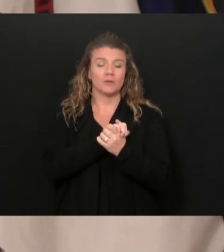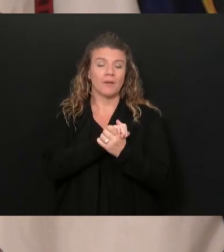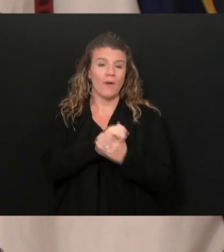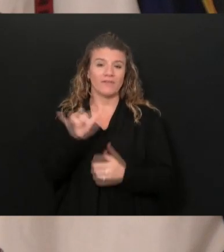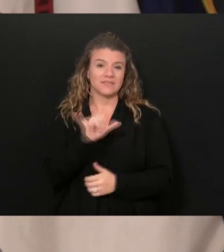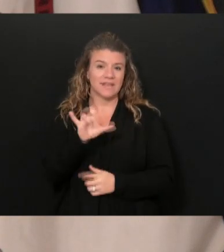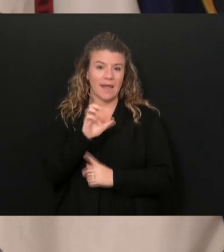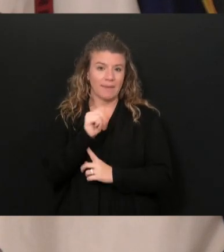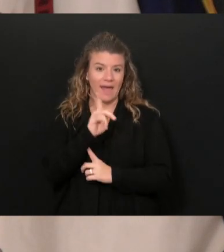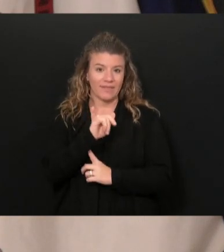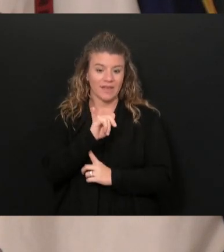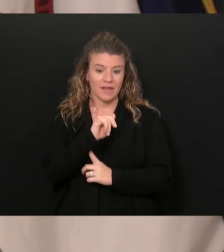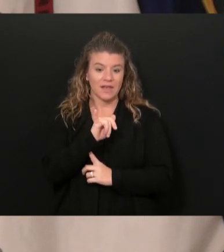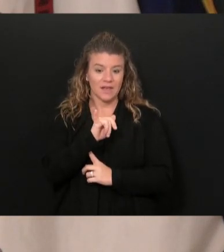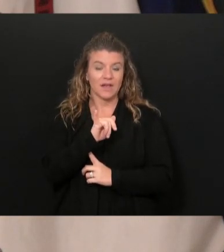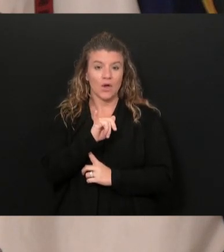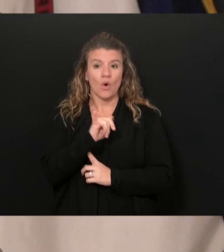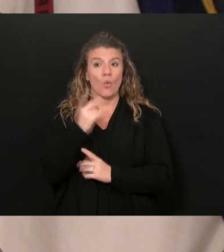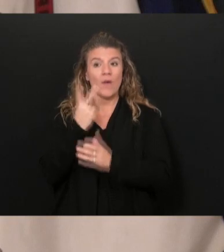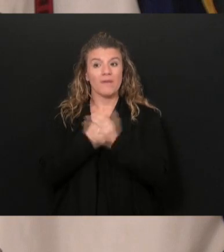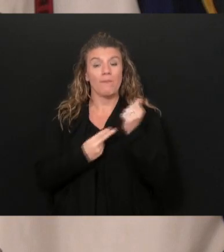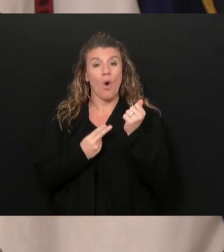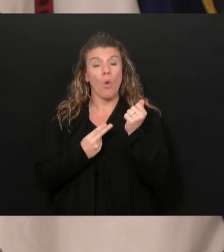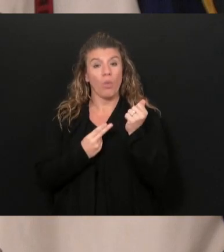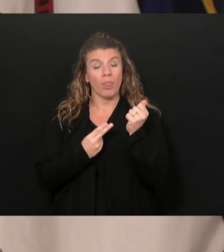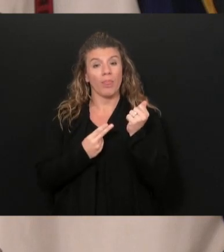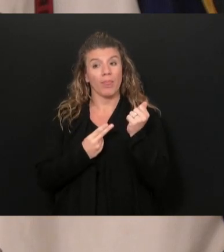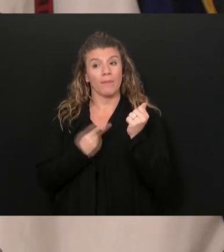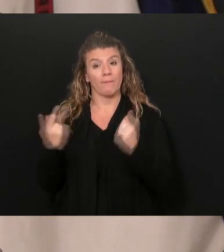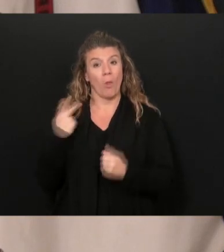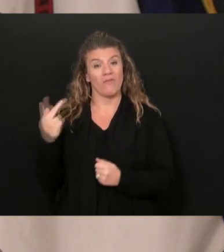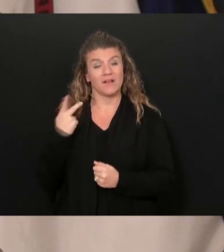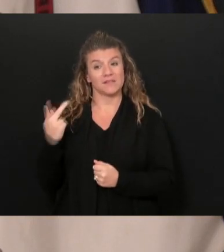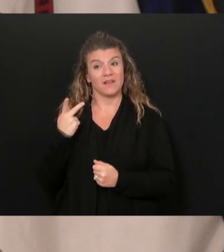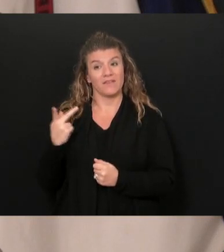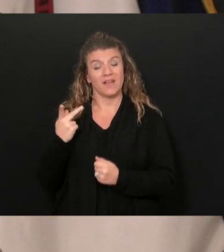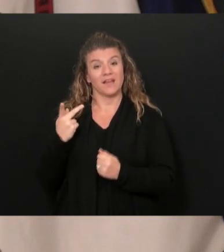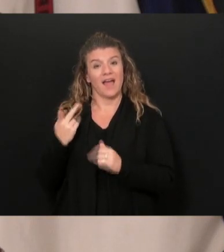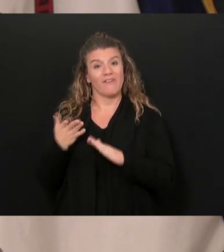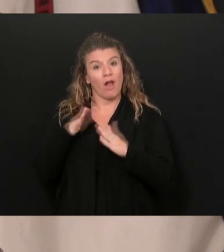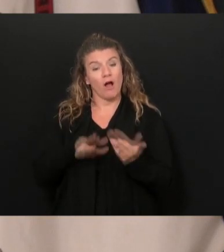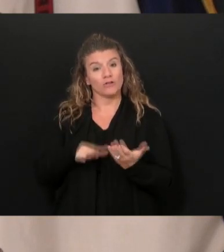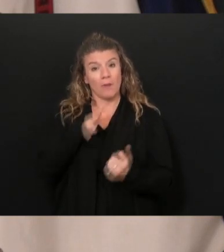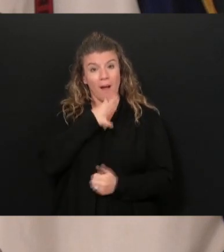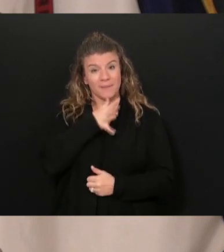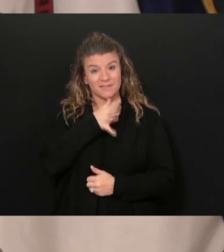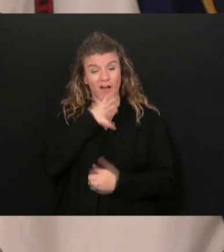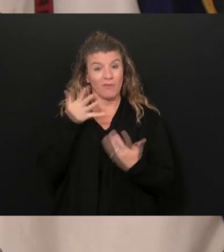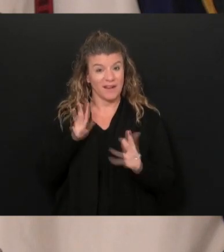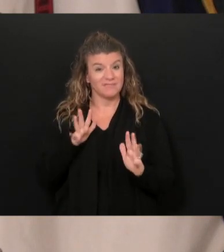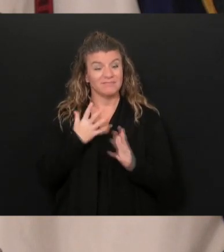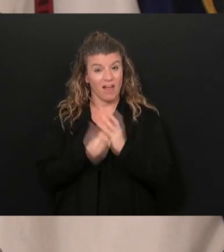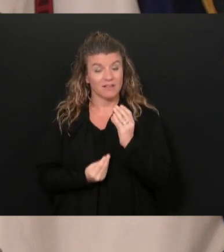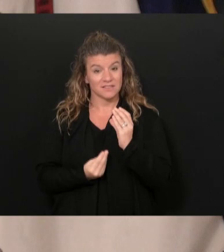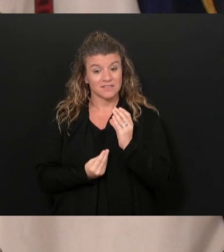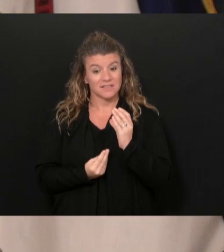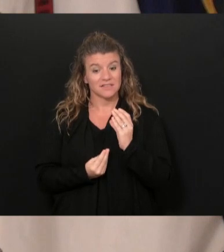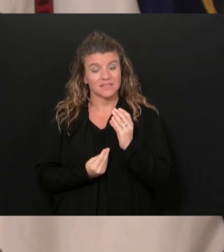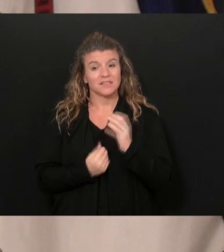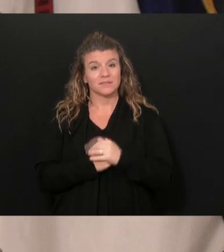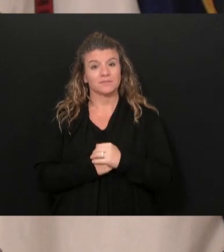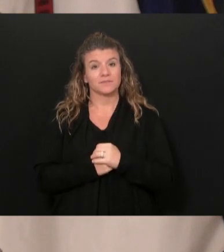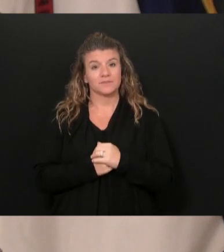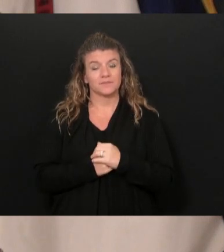same. But we've both lost. Kathy and I both have lost our moms, and so